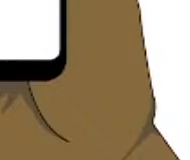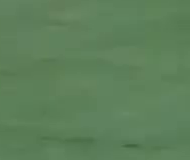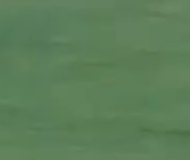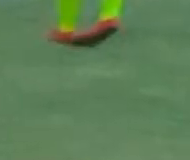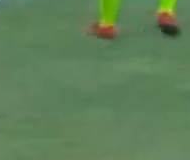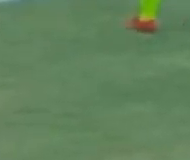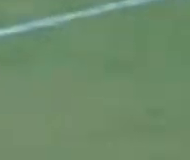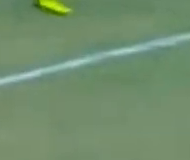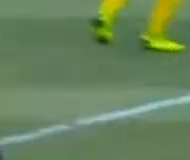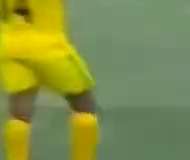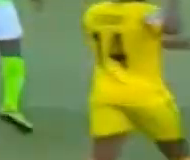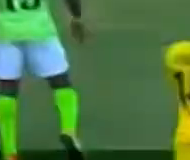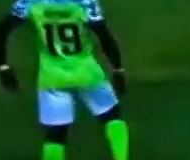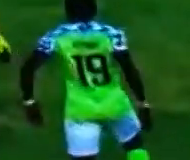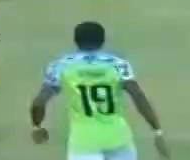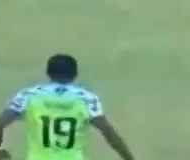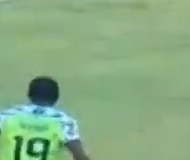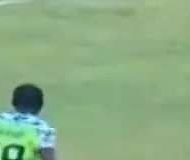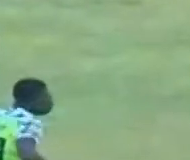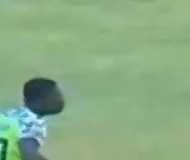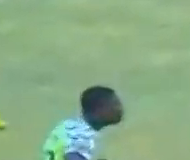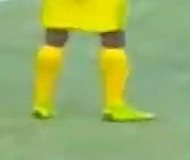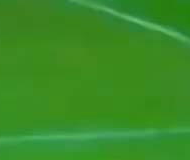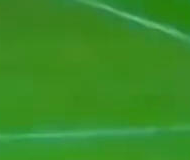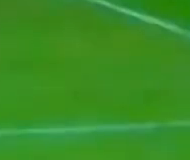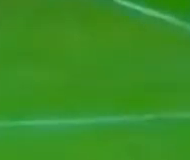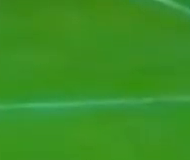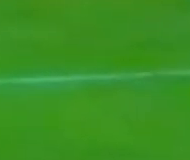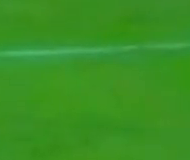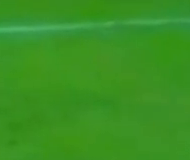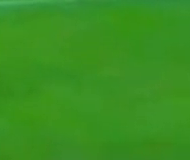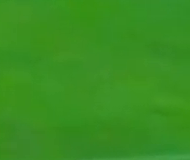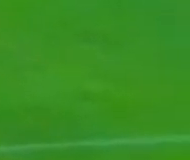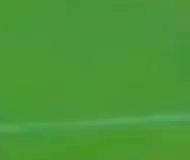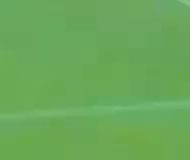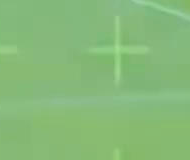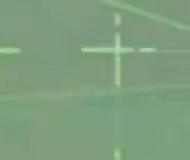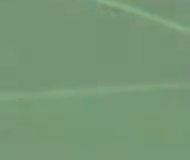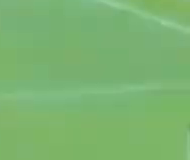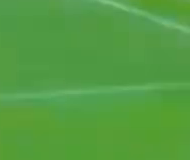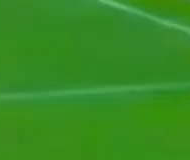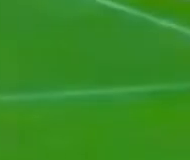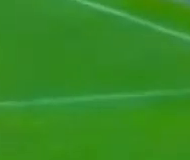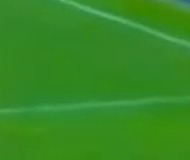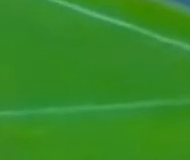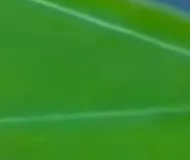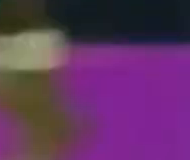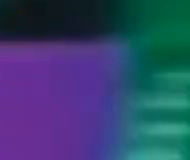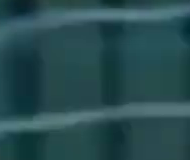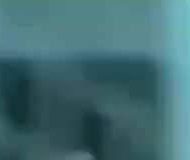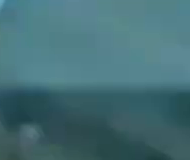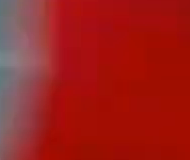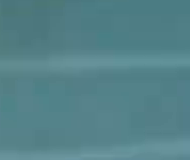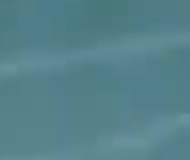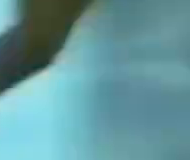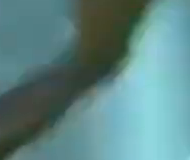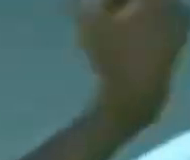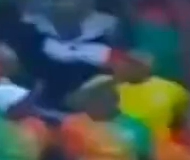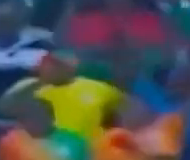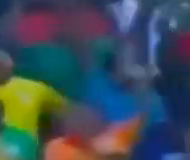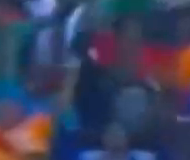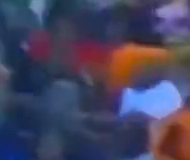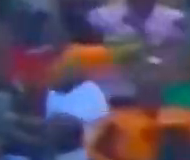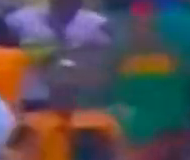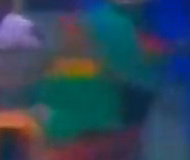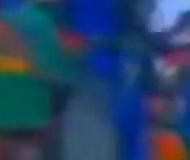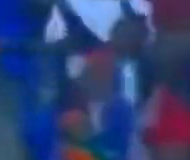*811*817#. The stage is set for the next football star from Africa to emerge at the Under 20 Africa Cup of Nations. Watch all the